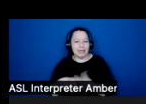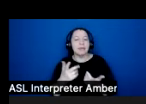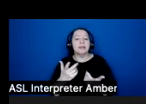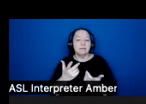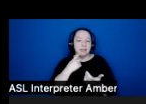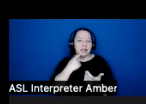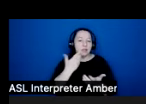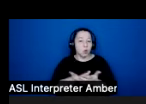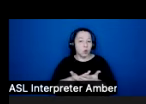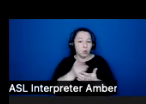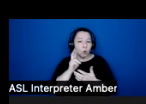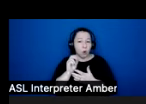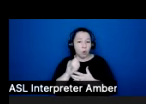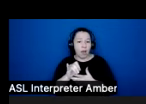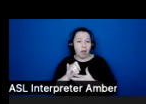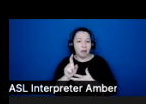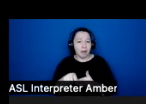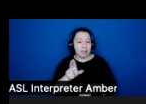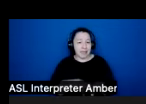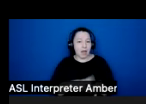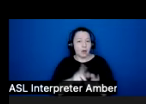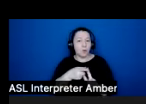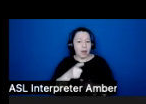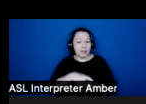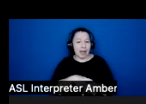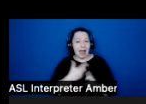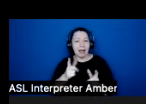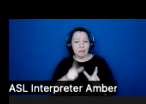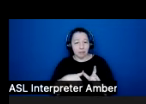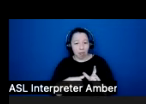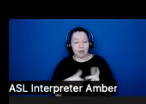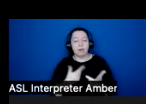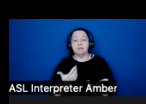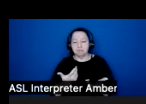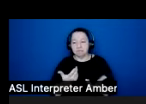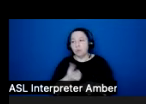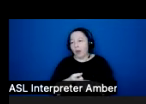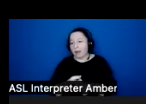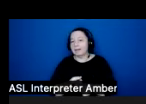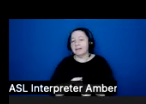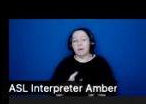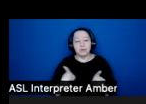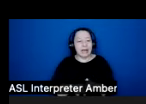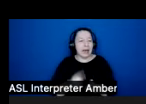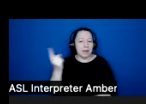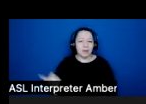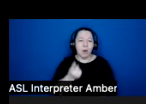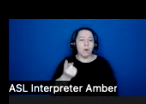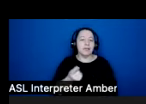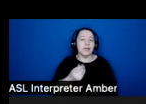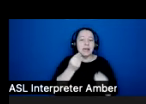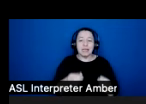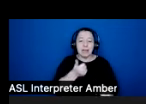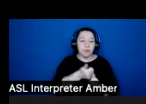once time is limited. Yes. So it's always like you give yourself a beginning and an end